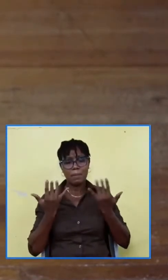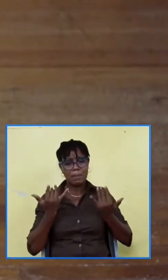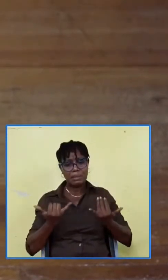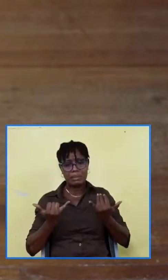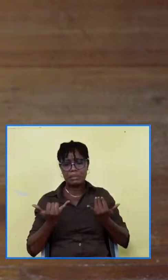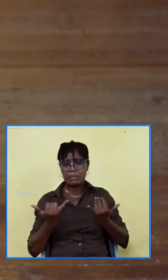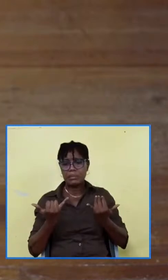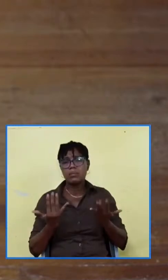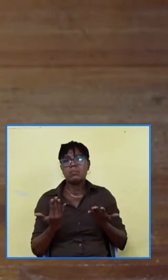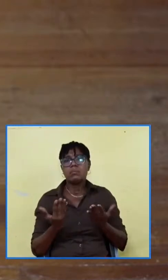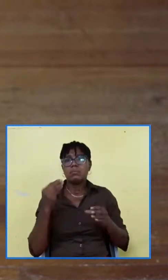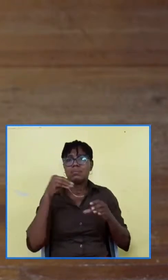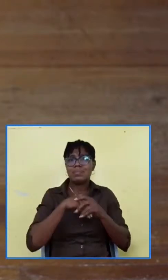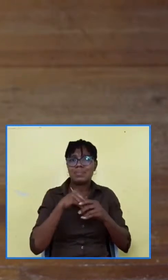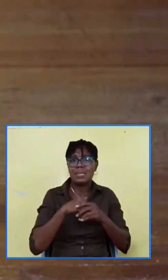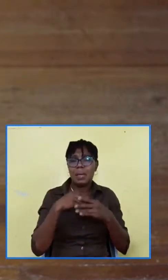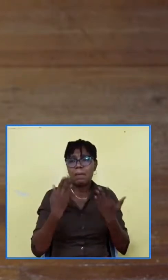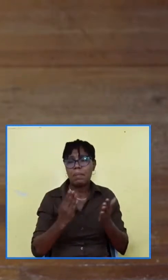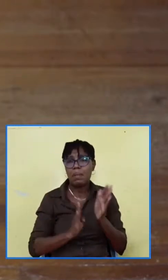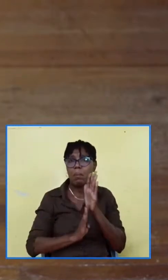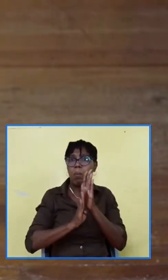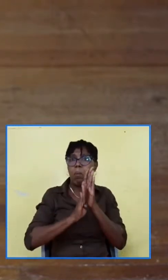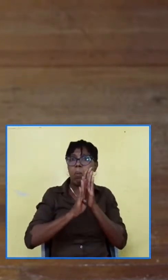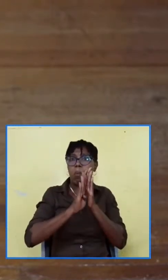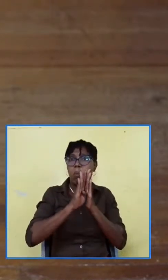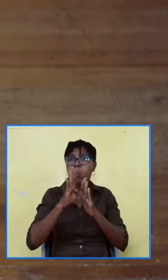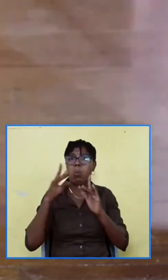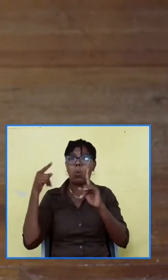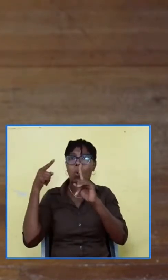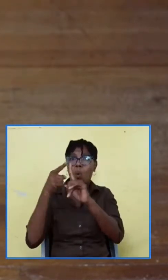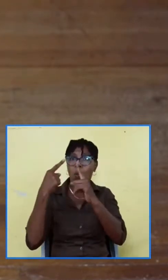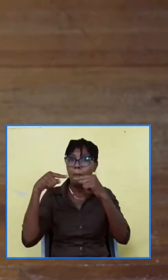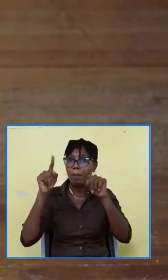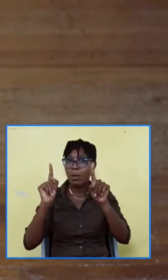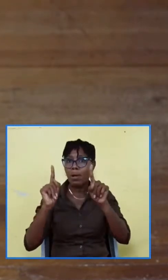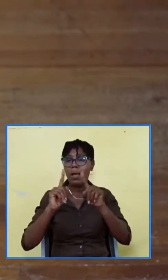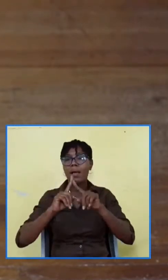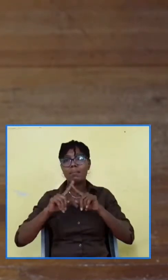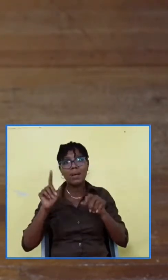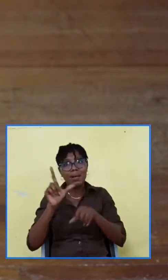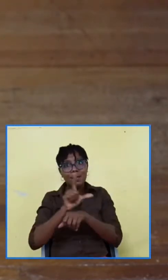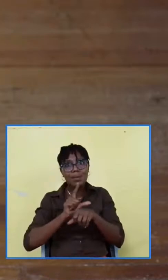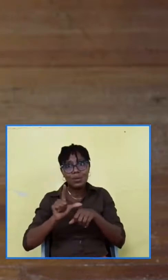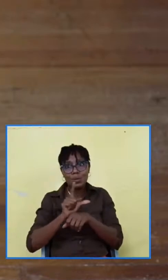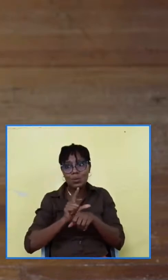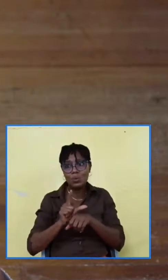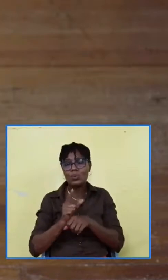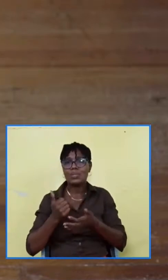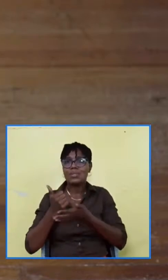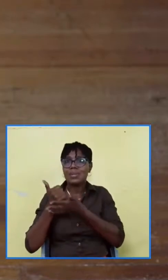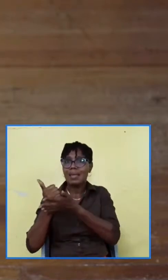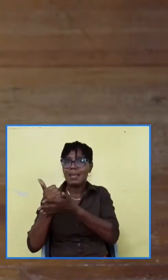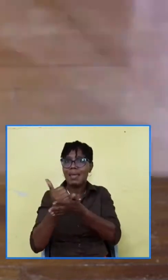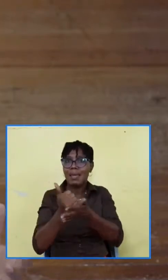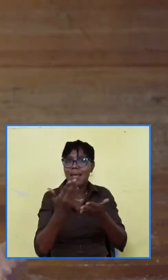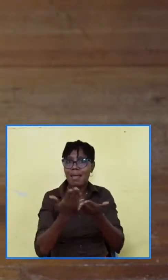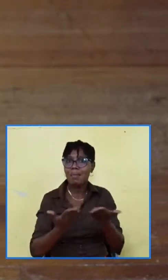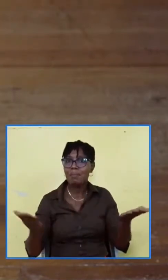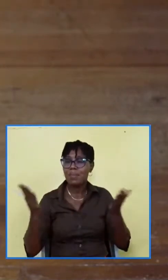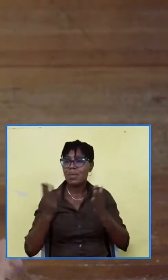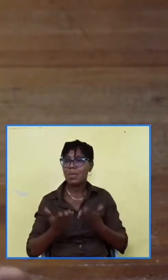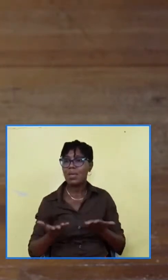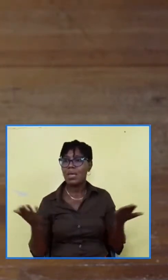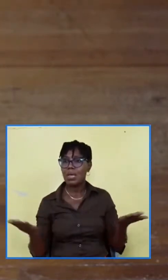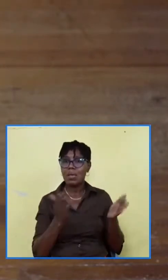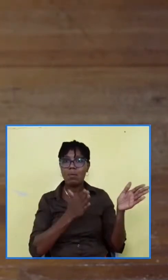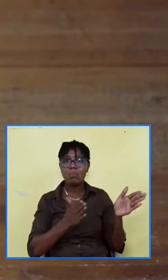the yield objective of other investments, but by having something done locally to improve the way, in this case, Barbados operates,